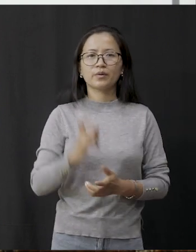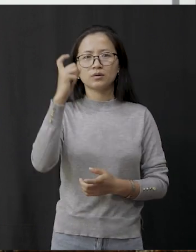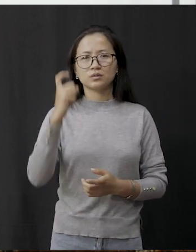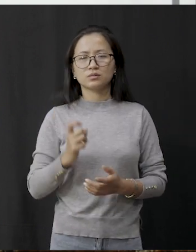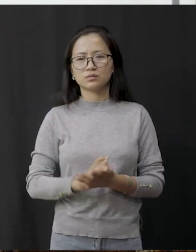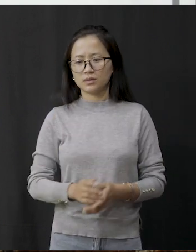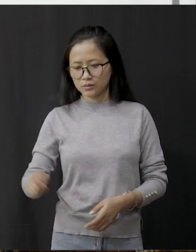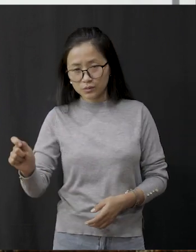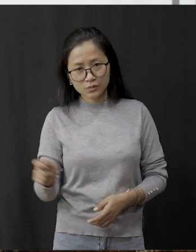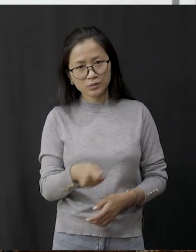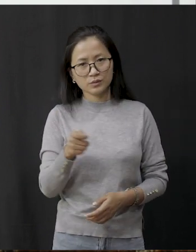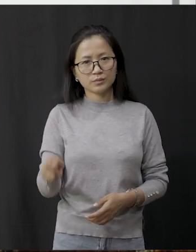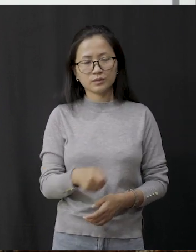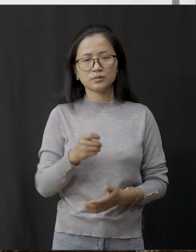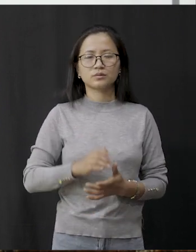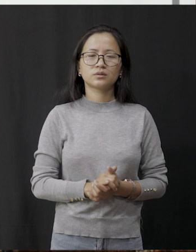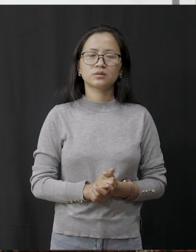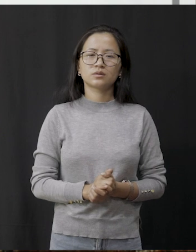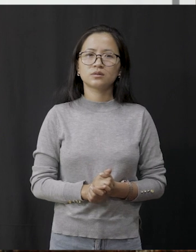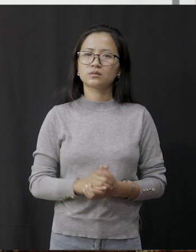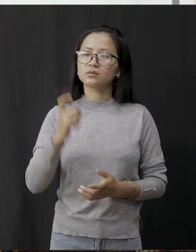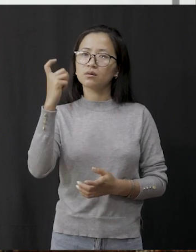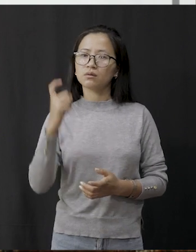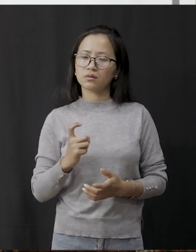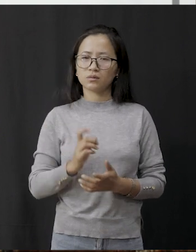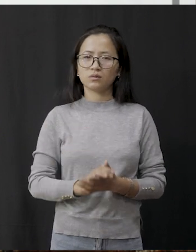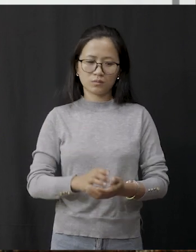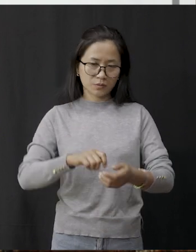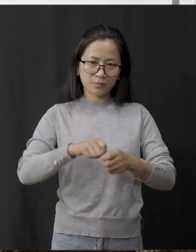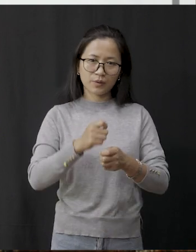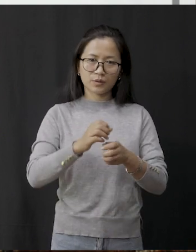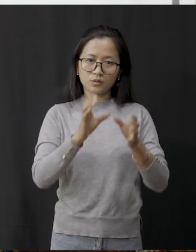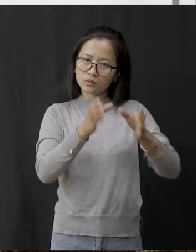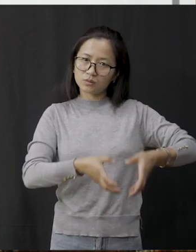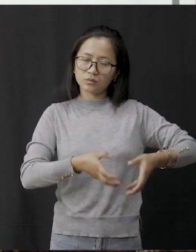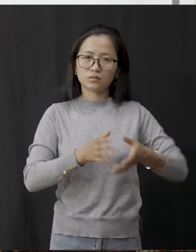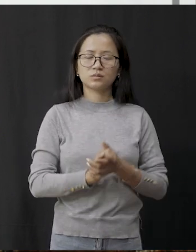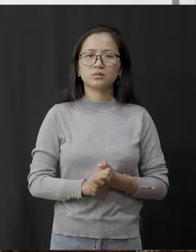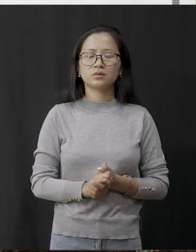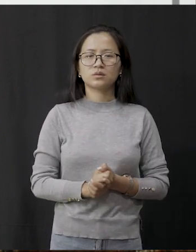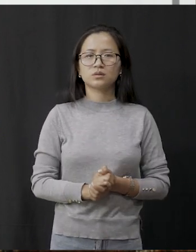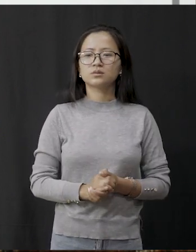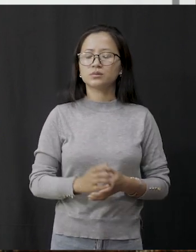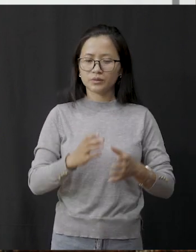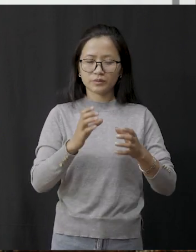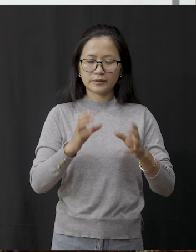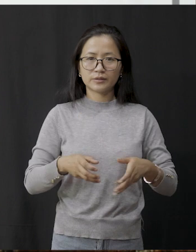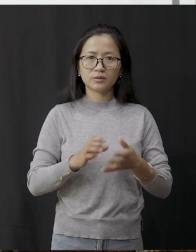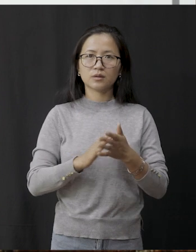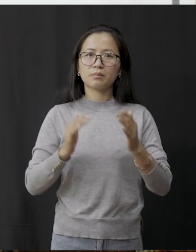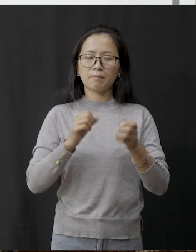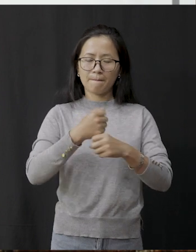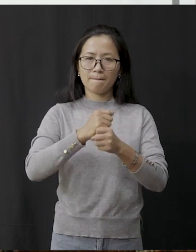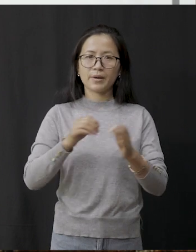need sweepers, we need cobbler, we need masons.